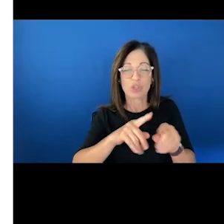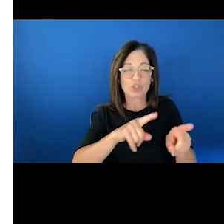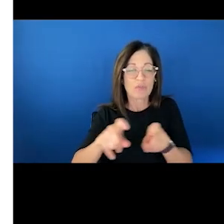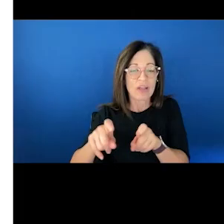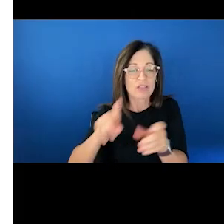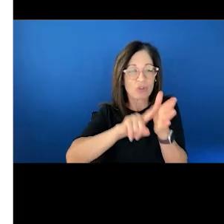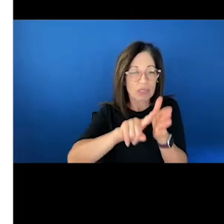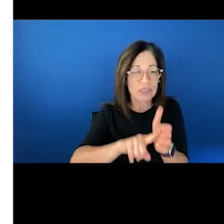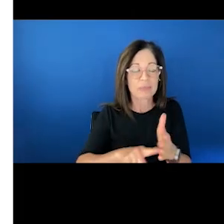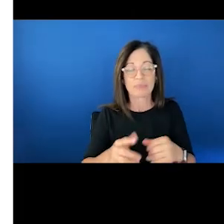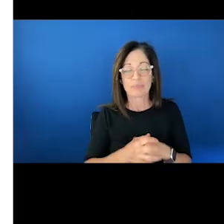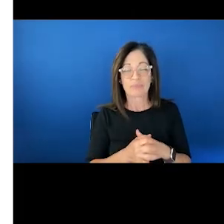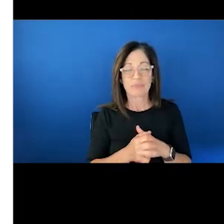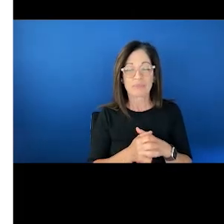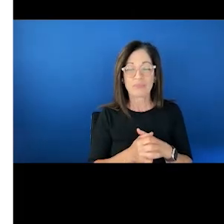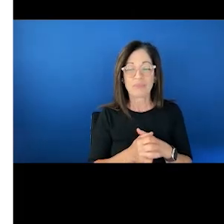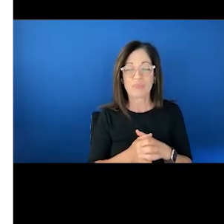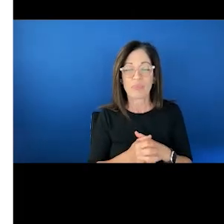a fuller picture.